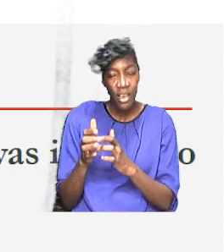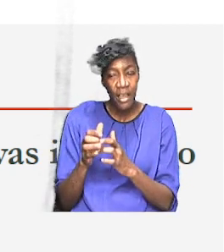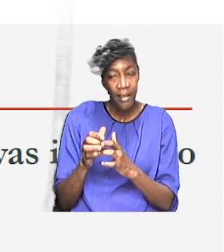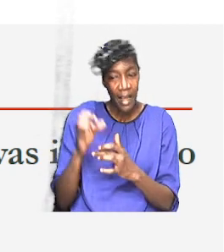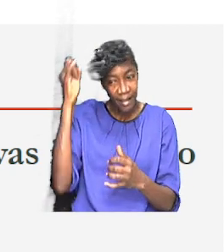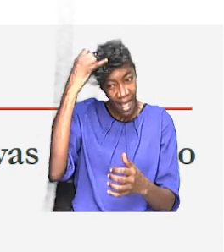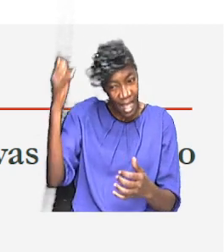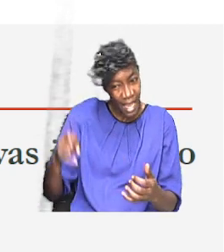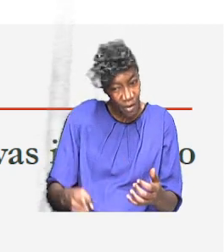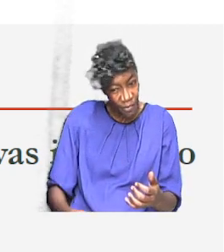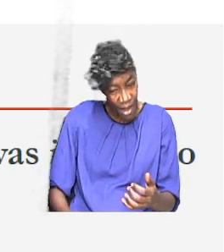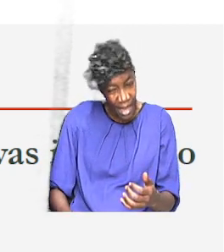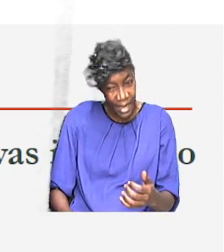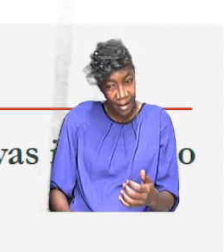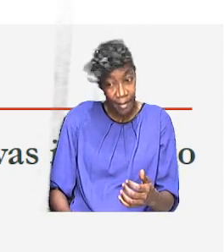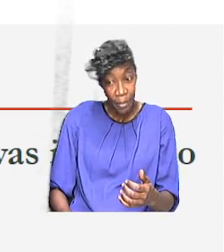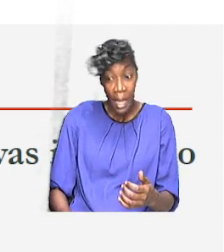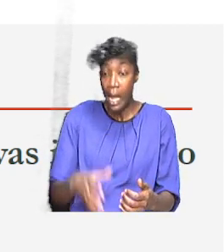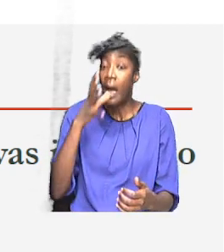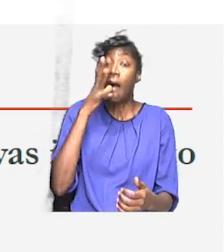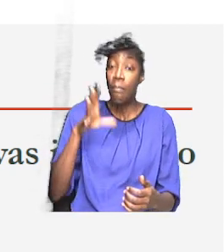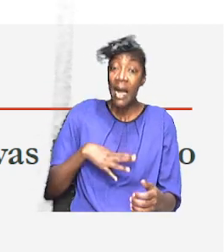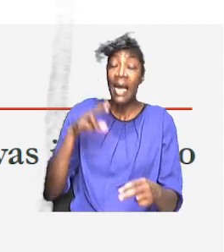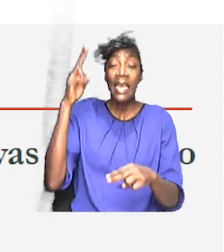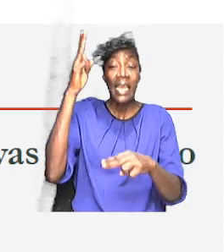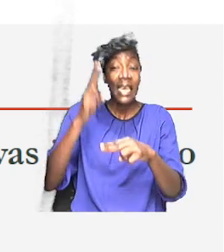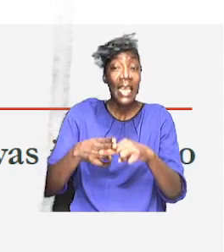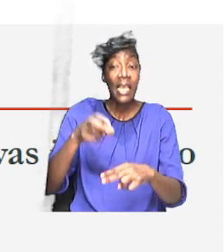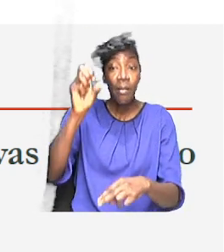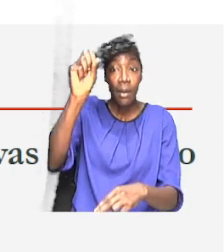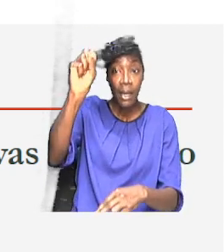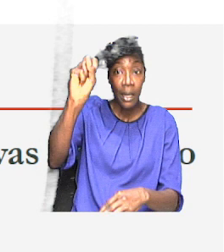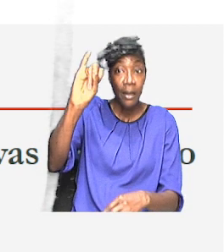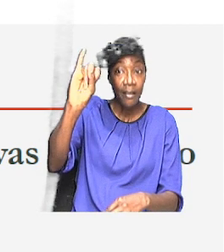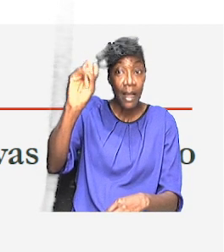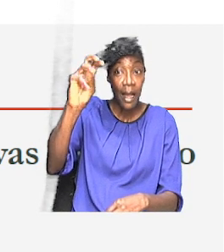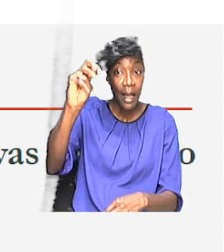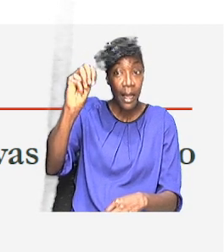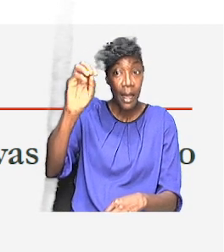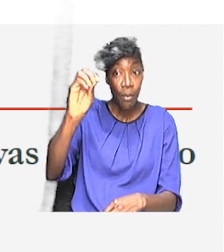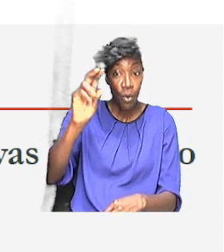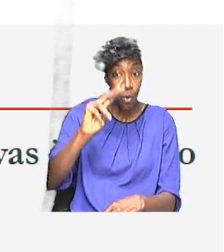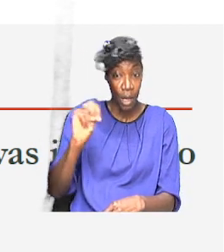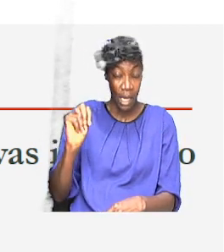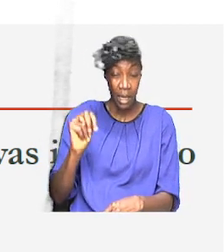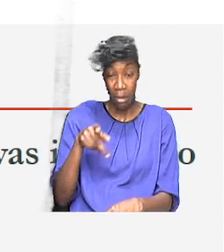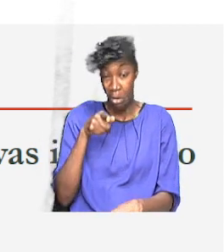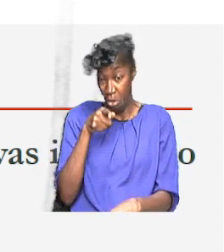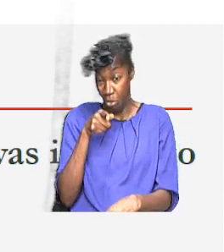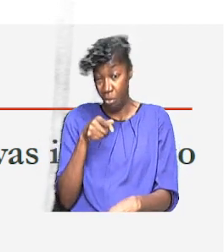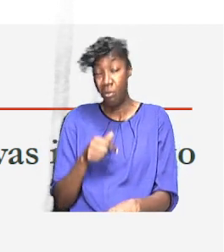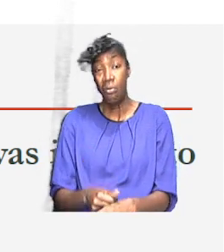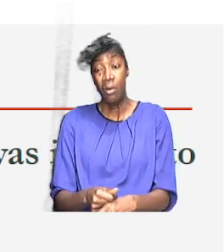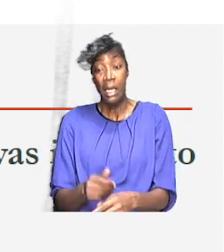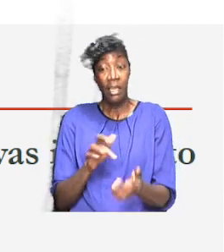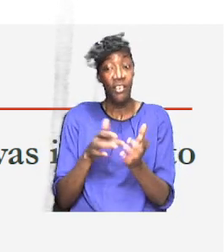a Pharisee named Simon. And, you know, it's interesting because you would have gotten the impression Jesus was a person